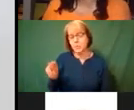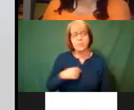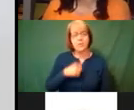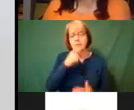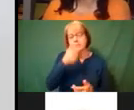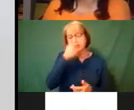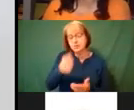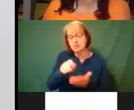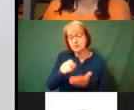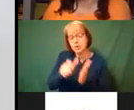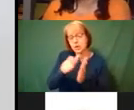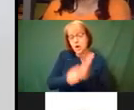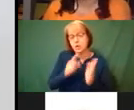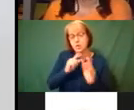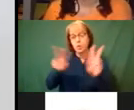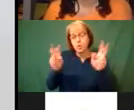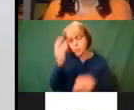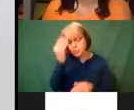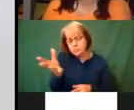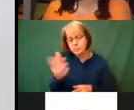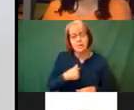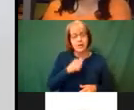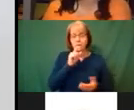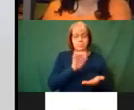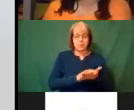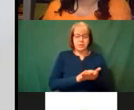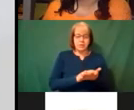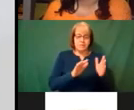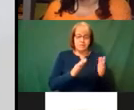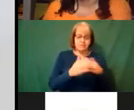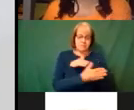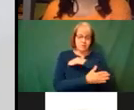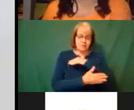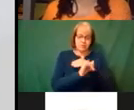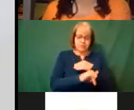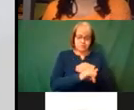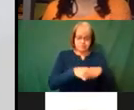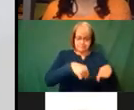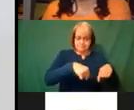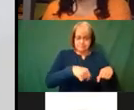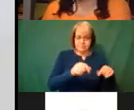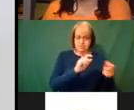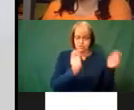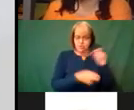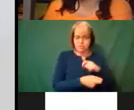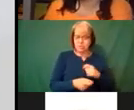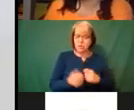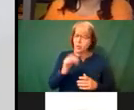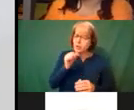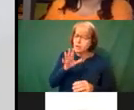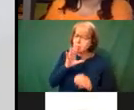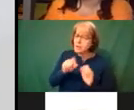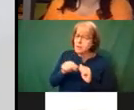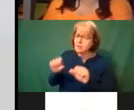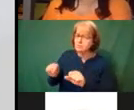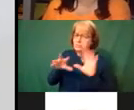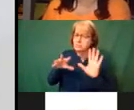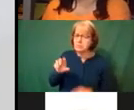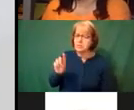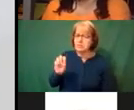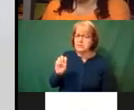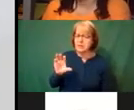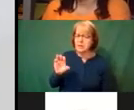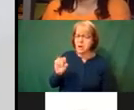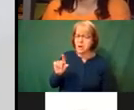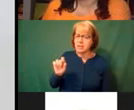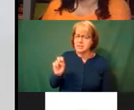I don't believe that things are changing. Diversity and inclusion? How about decolonization and reparations? When you want to talk